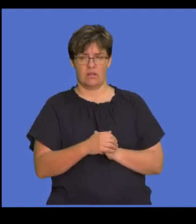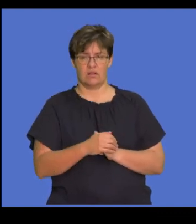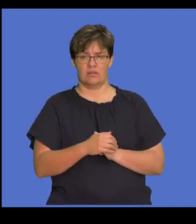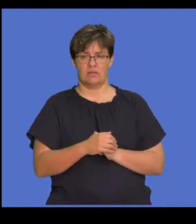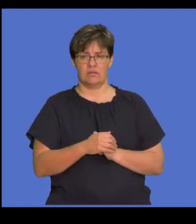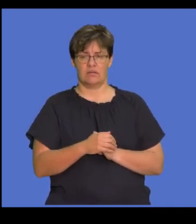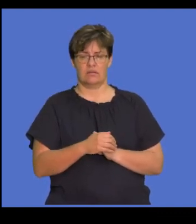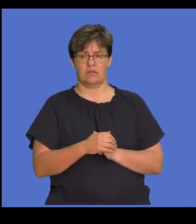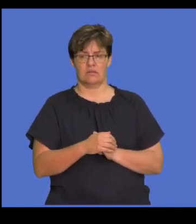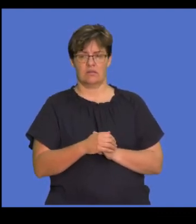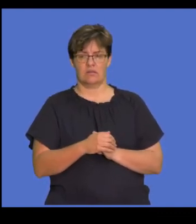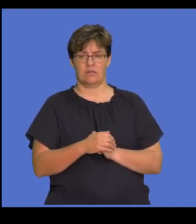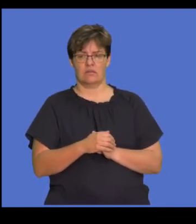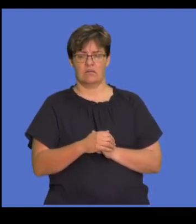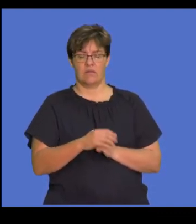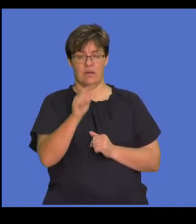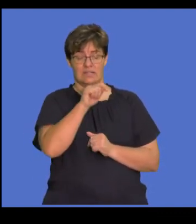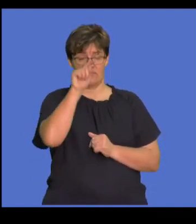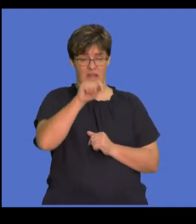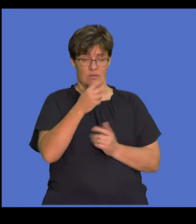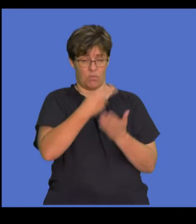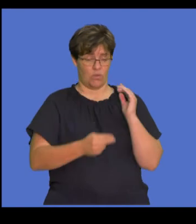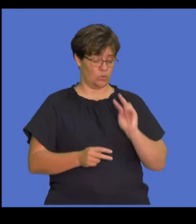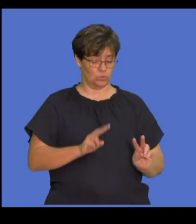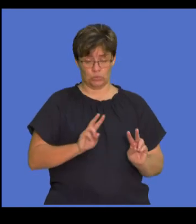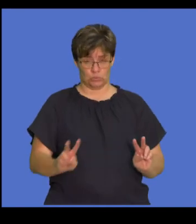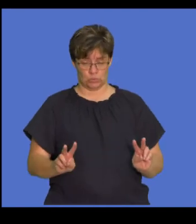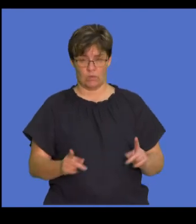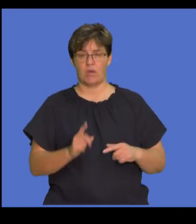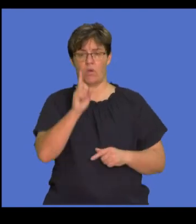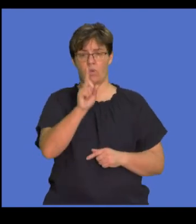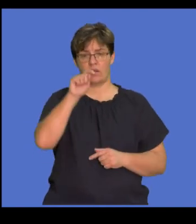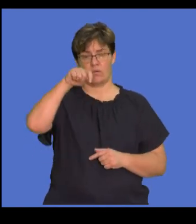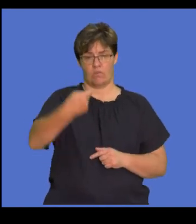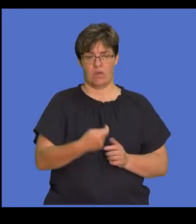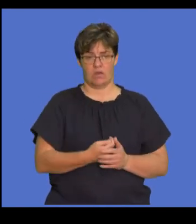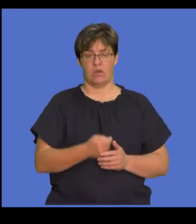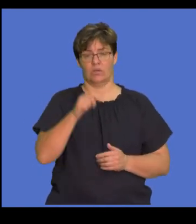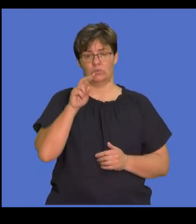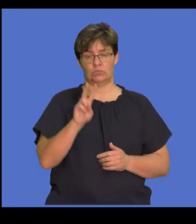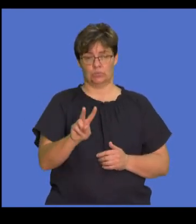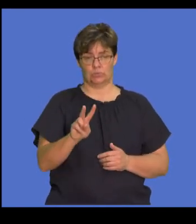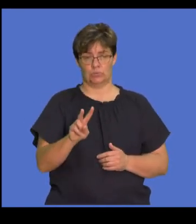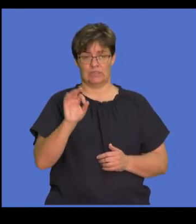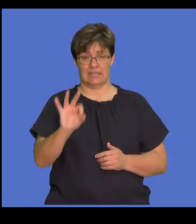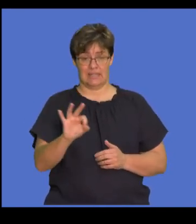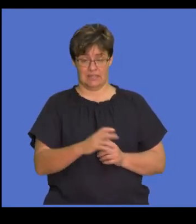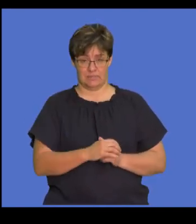So this is going to be, if I divide both sides by 2, it will be